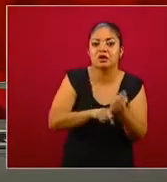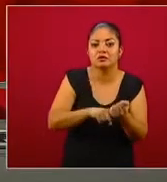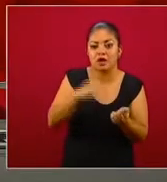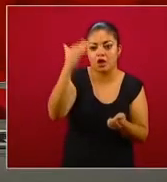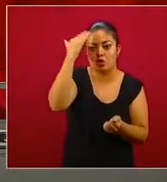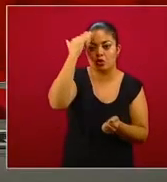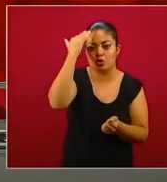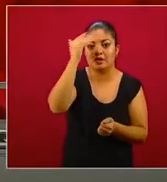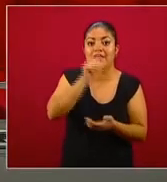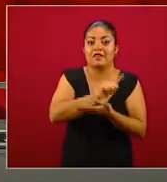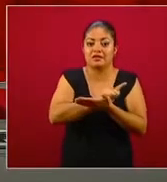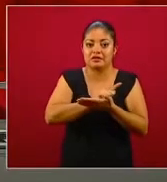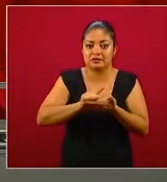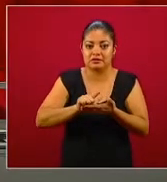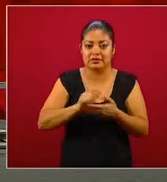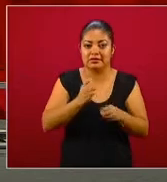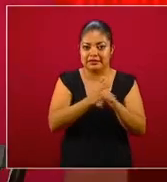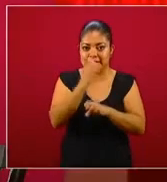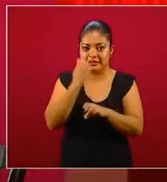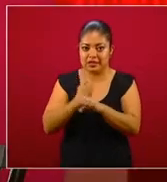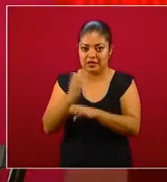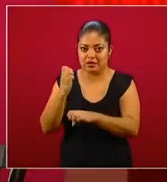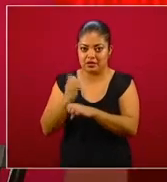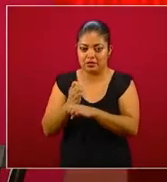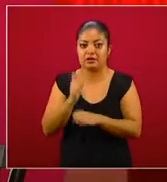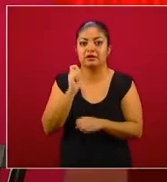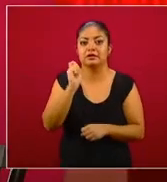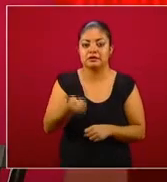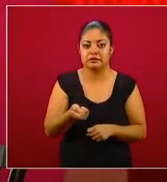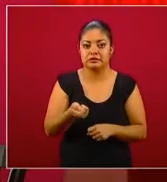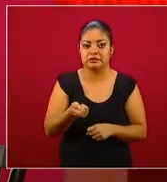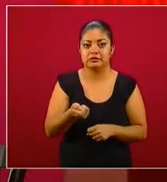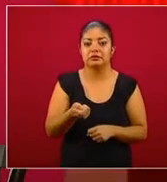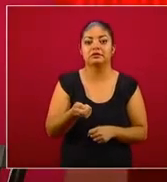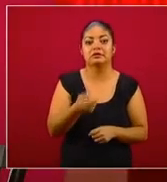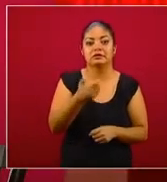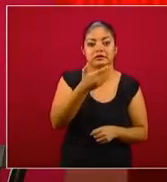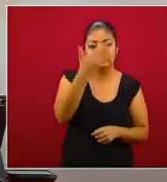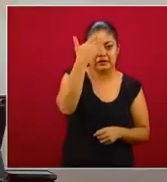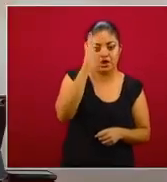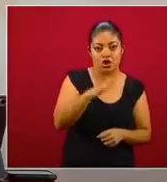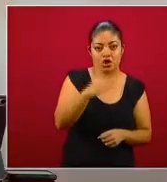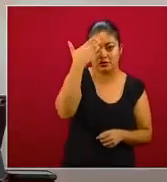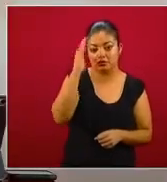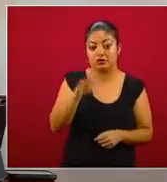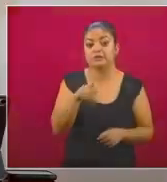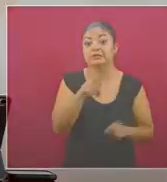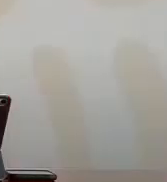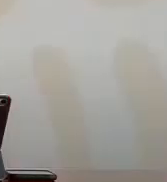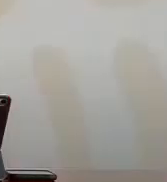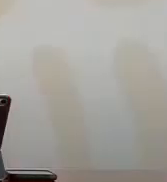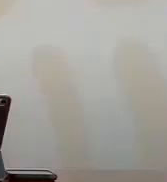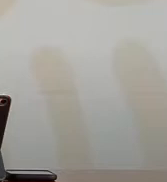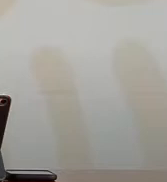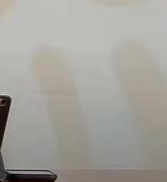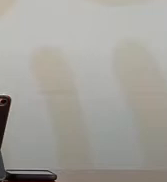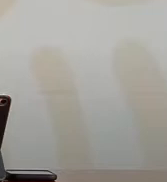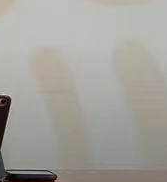street itself. All this is important. So then, let me